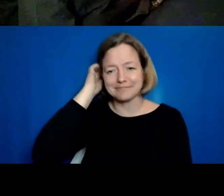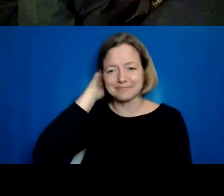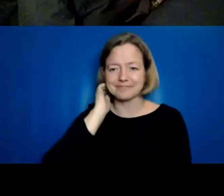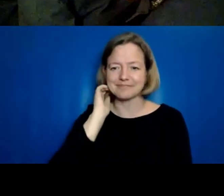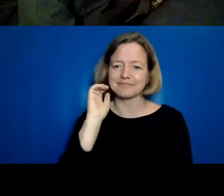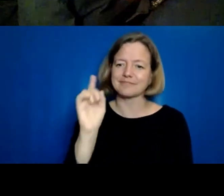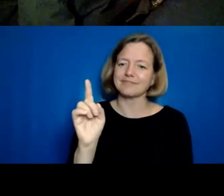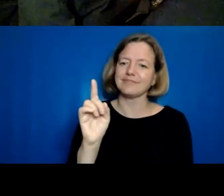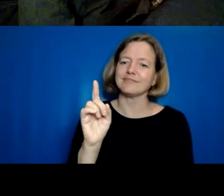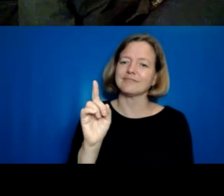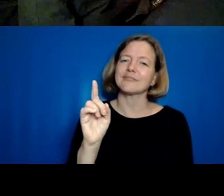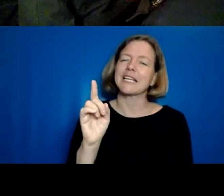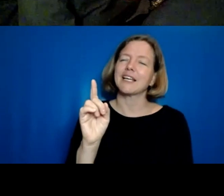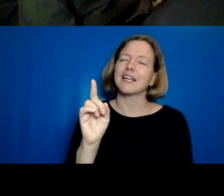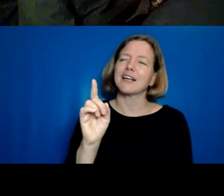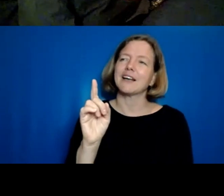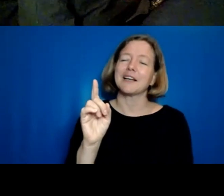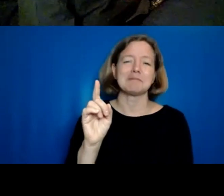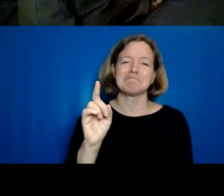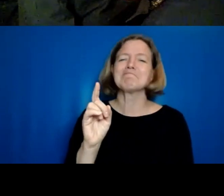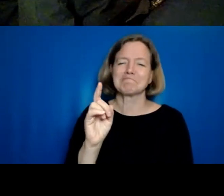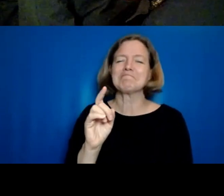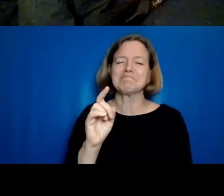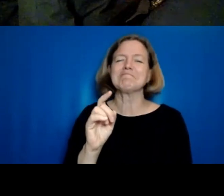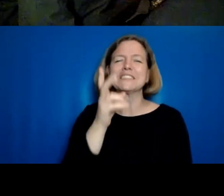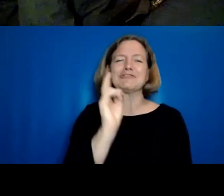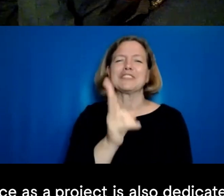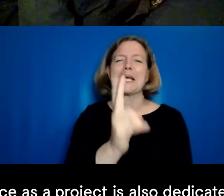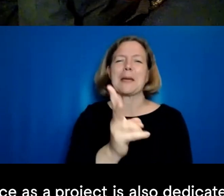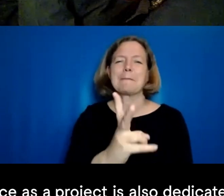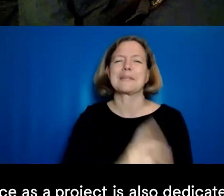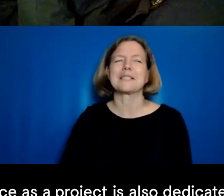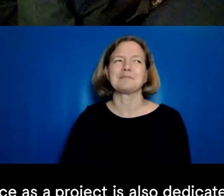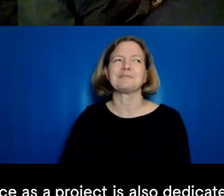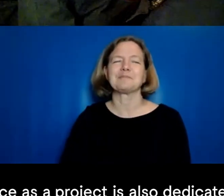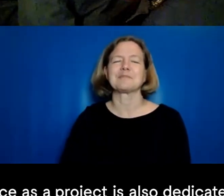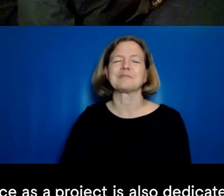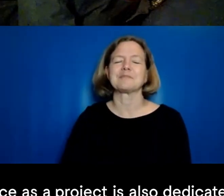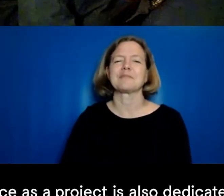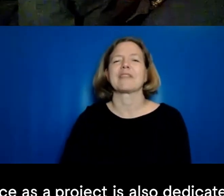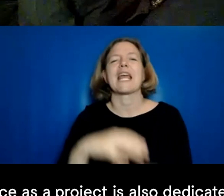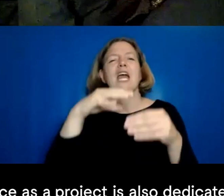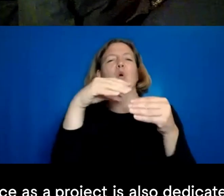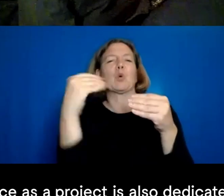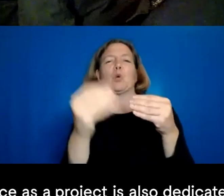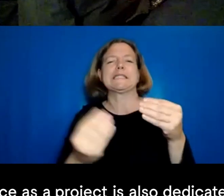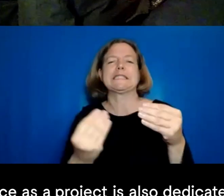That, yeah, we definitely need to see more of this work. And I know that